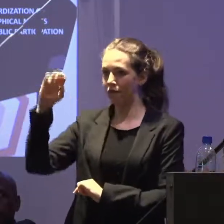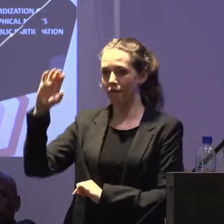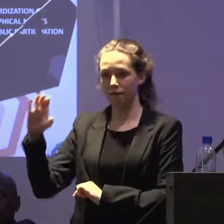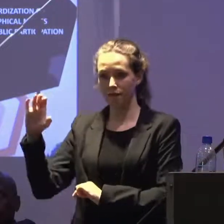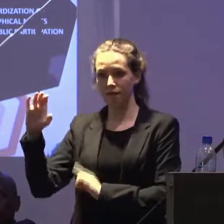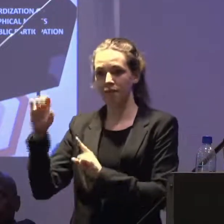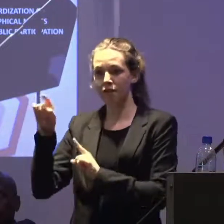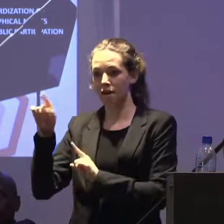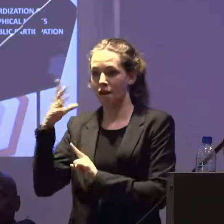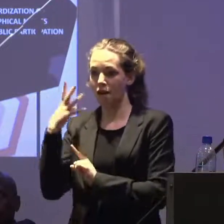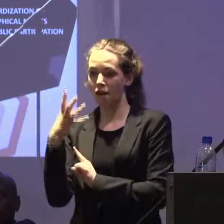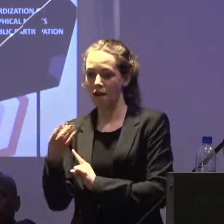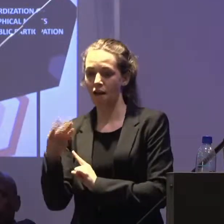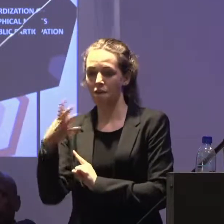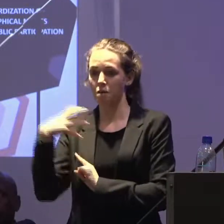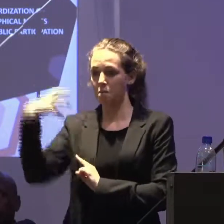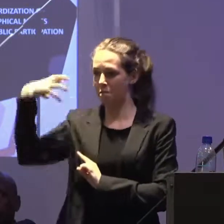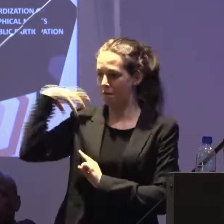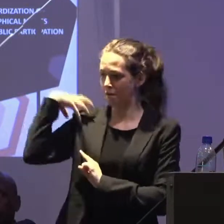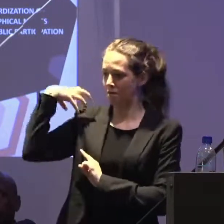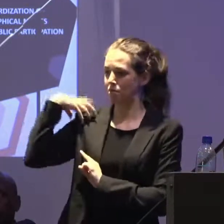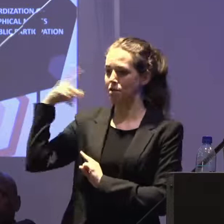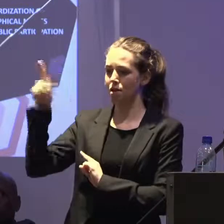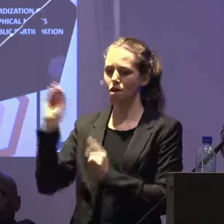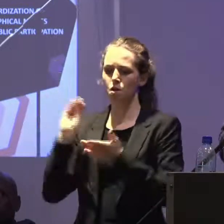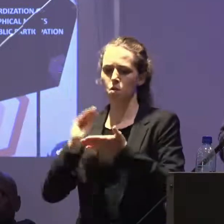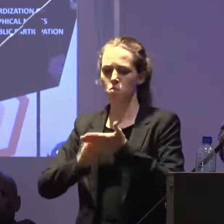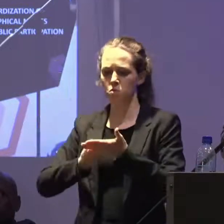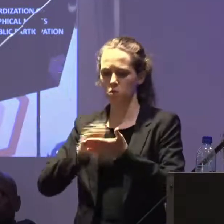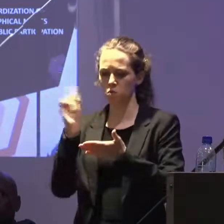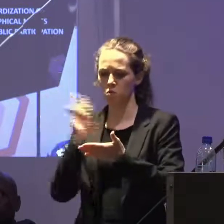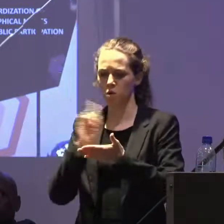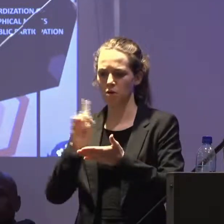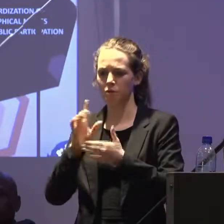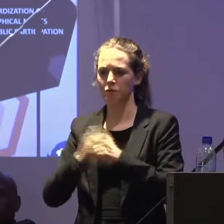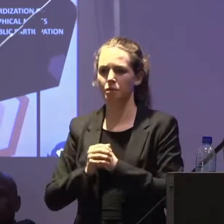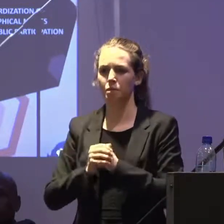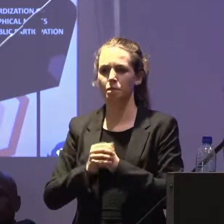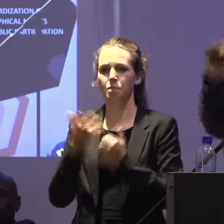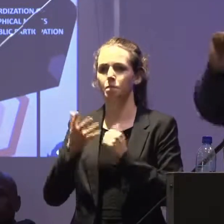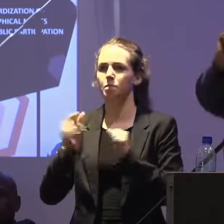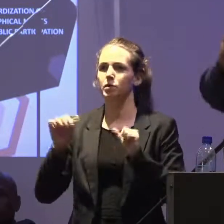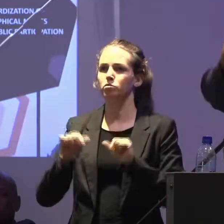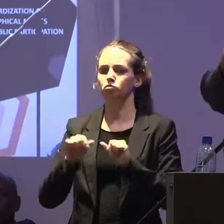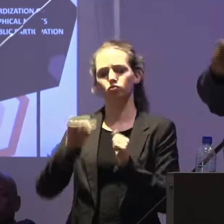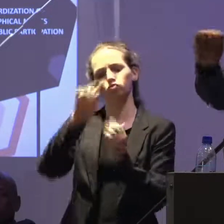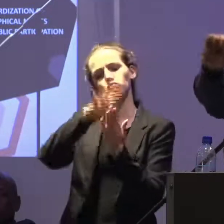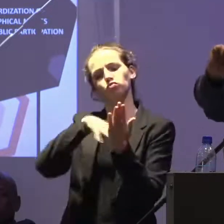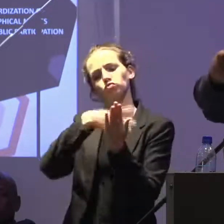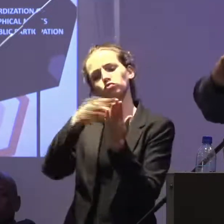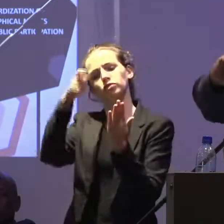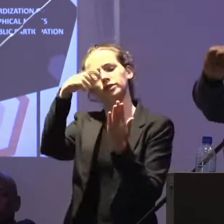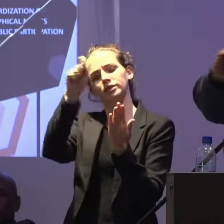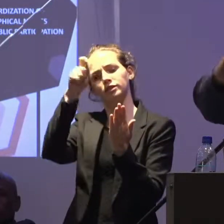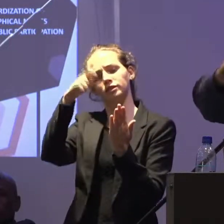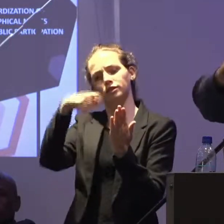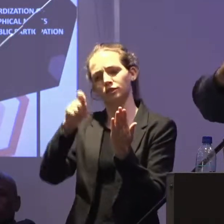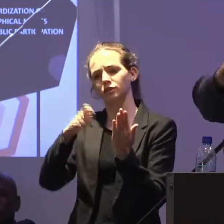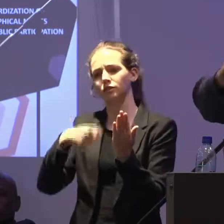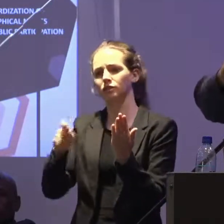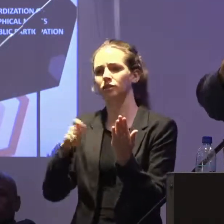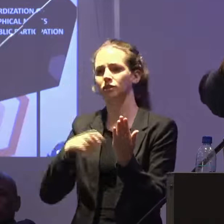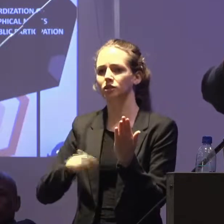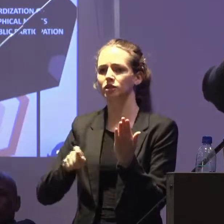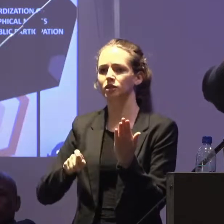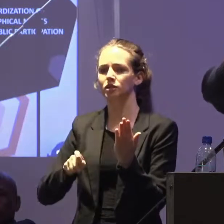a minister will put there with a chart and tick the boxes and